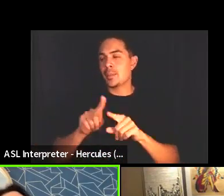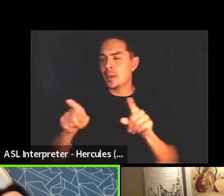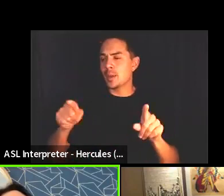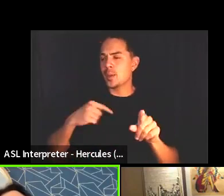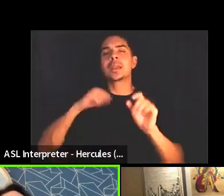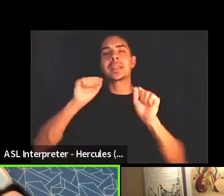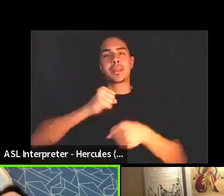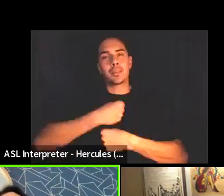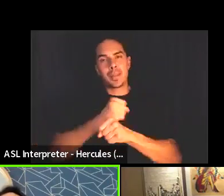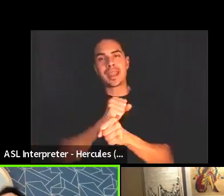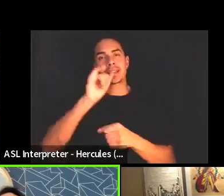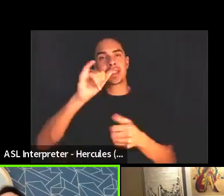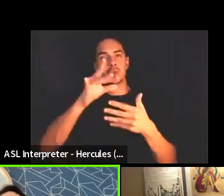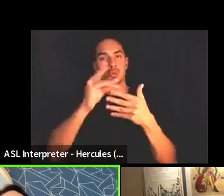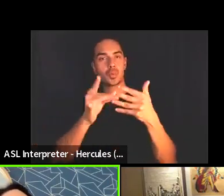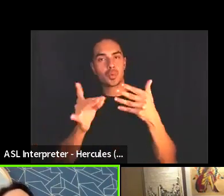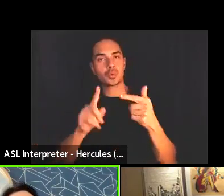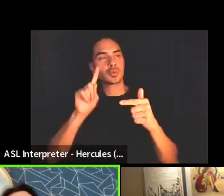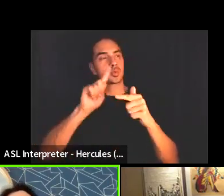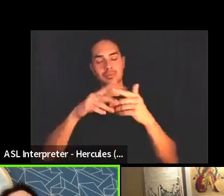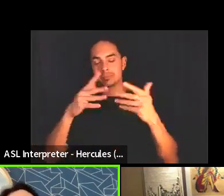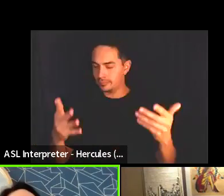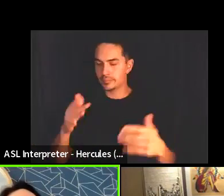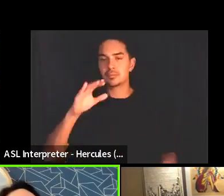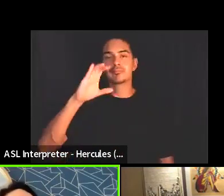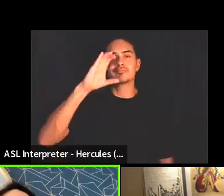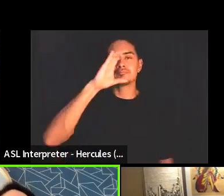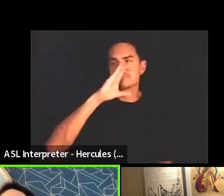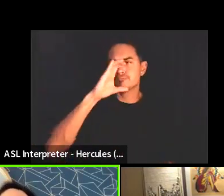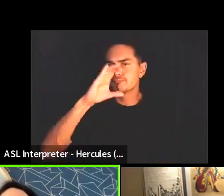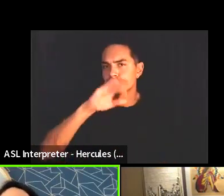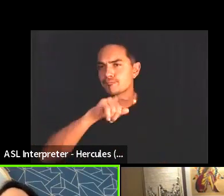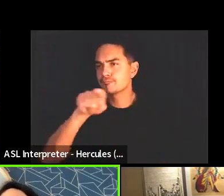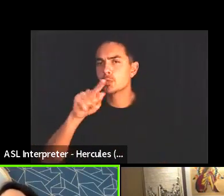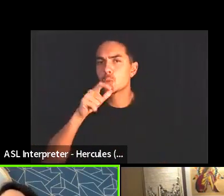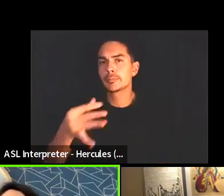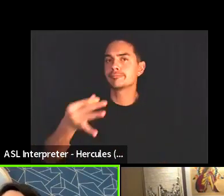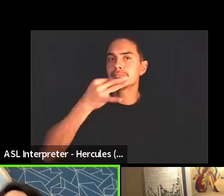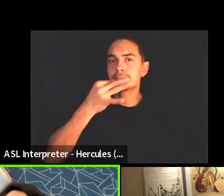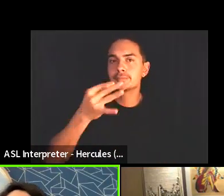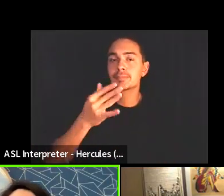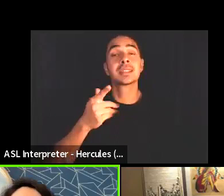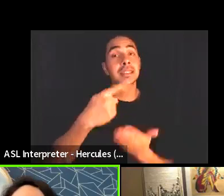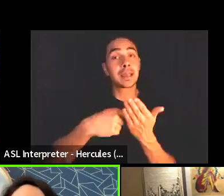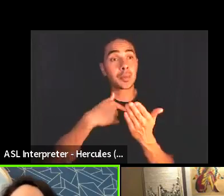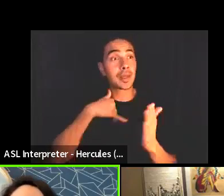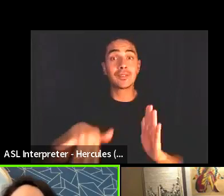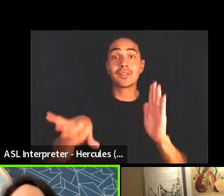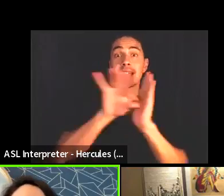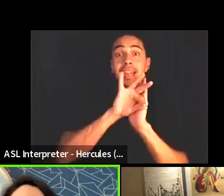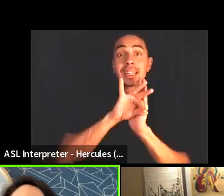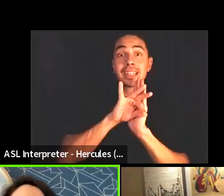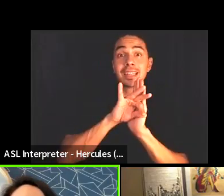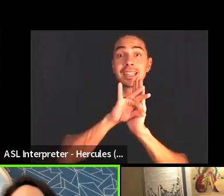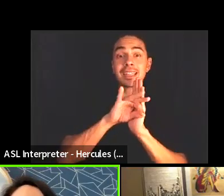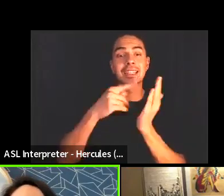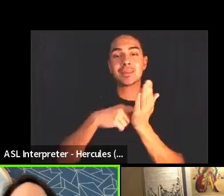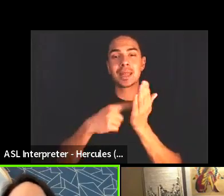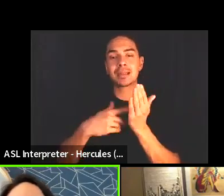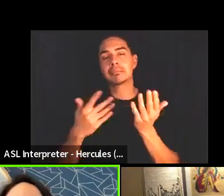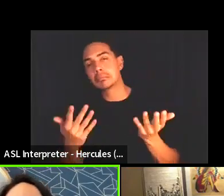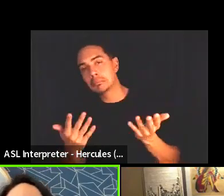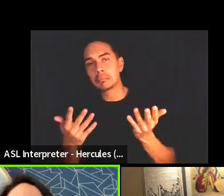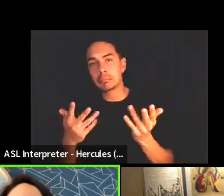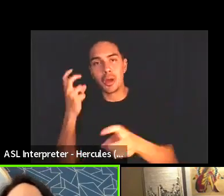choice to seek people out. And sometimes we can find those people and sometimes we can't, right? Like,